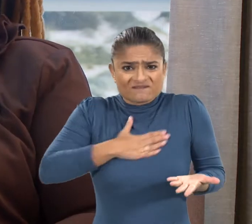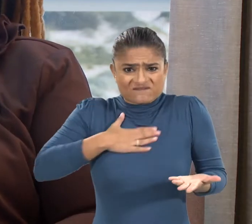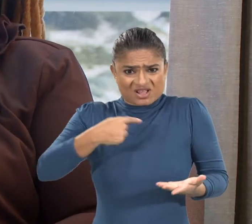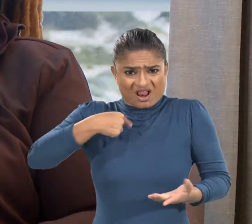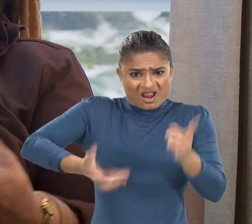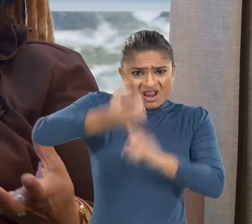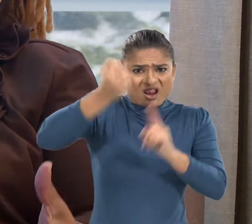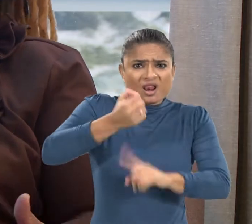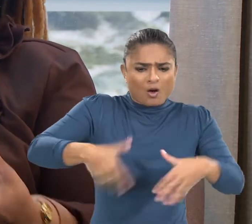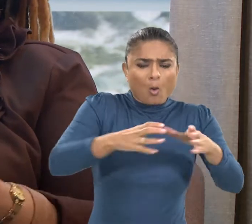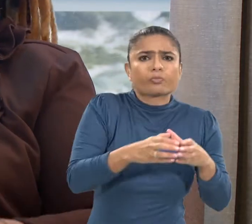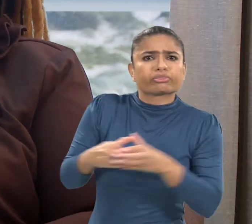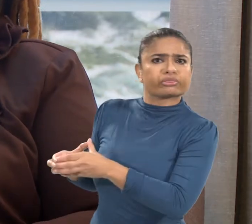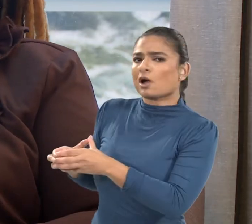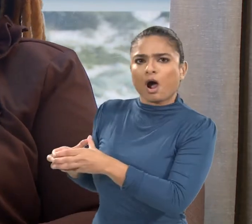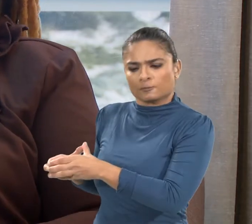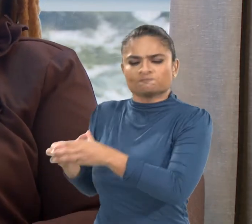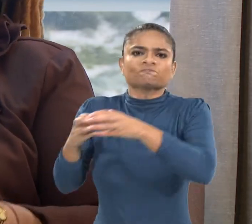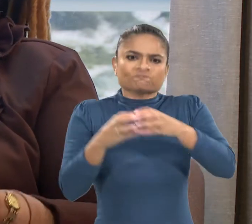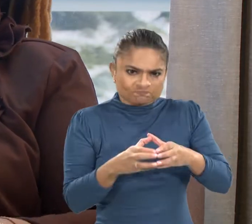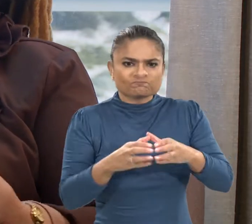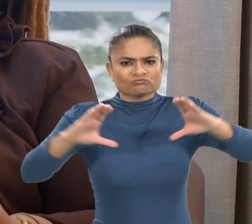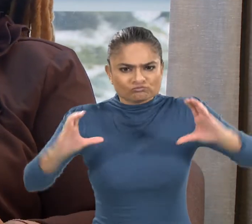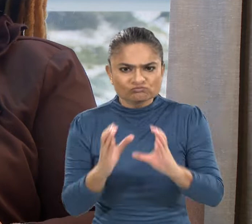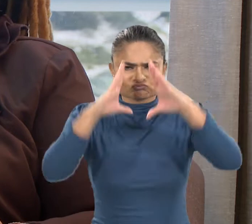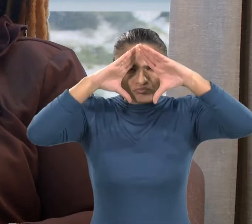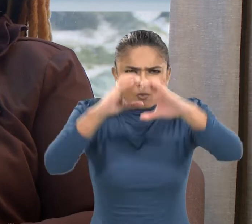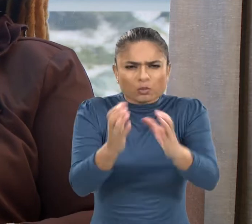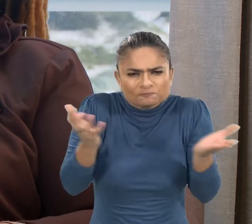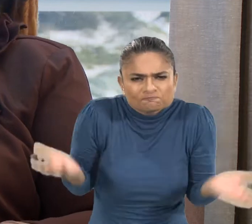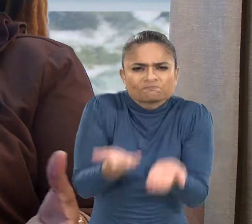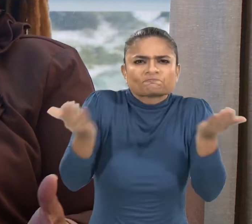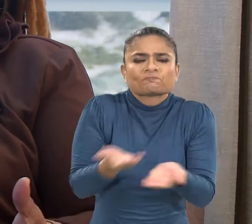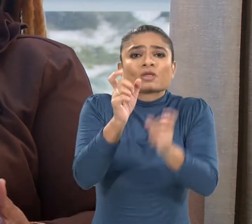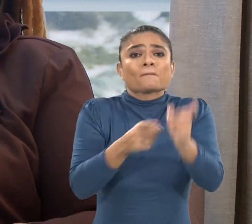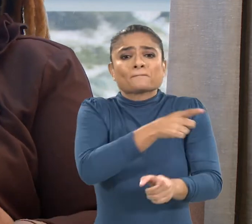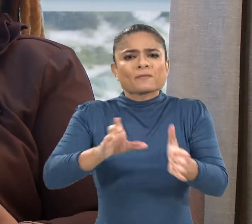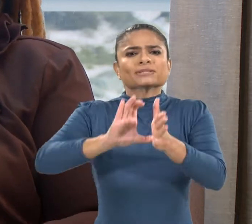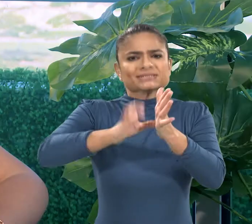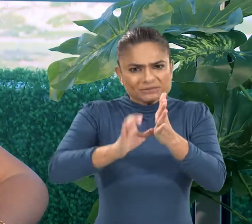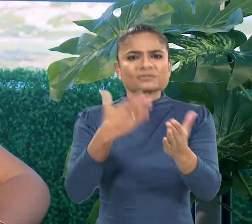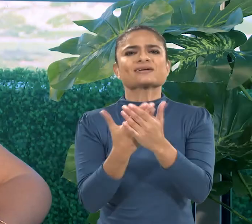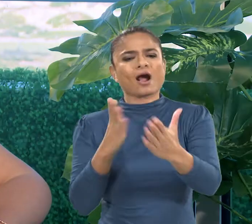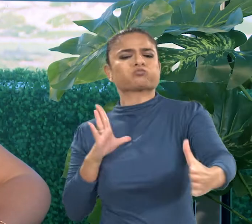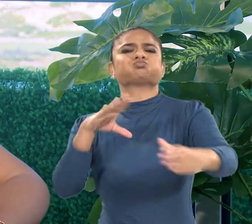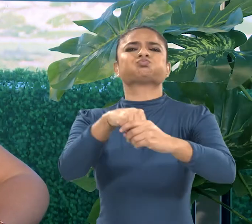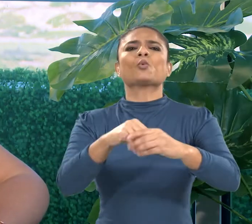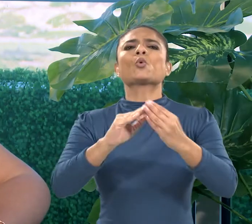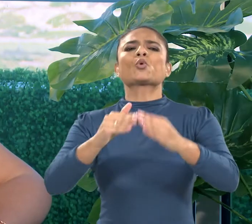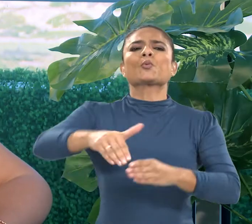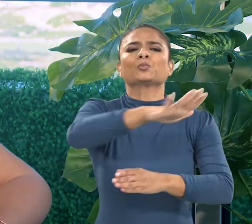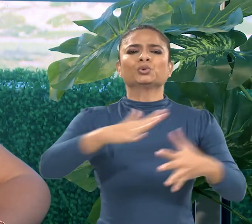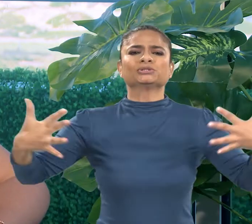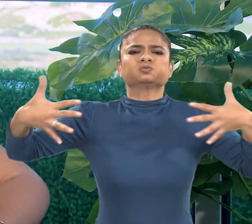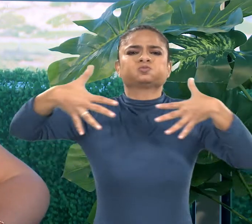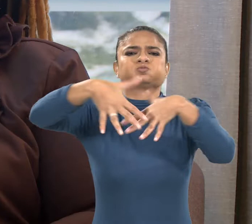that of the child with a disability, that child is not outcast, you understand? That child can also be part